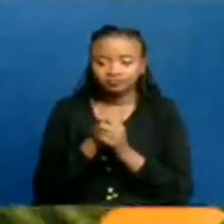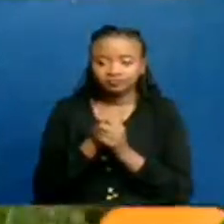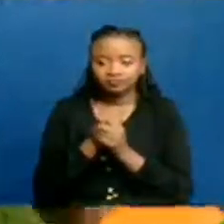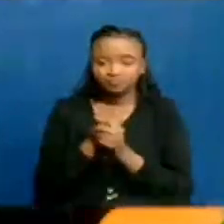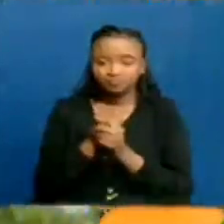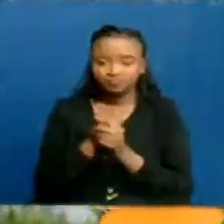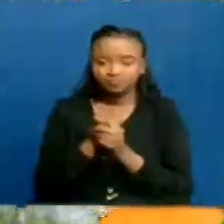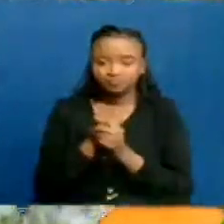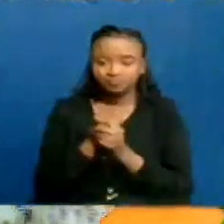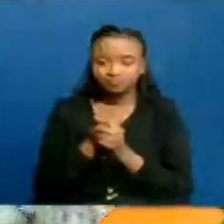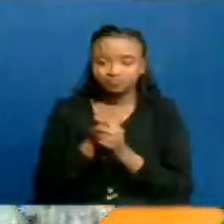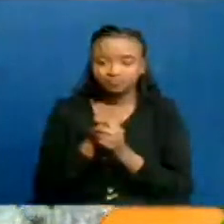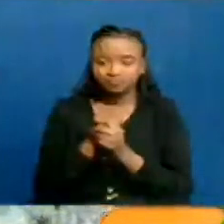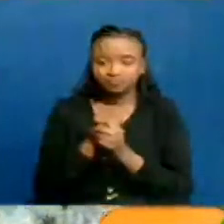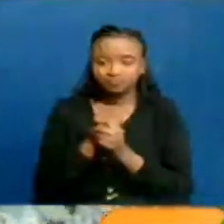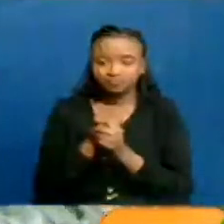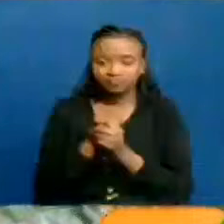hyacinth.